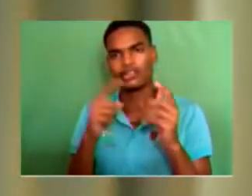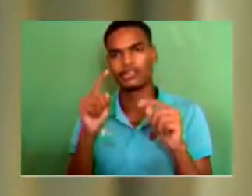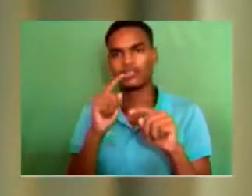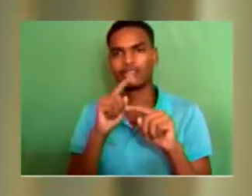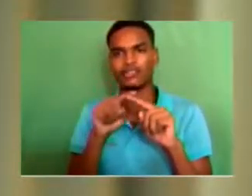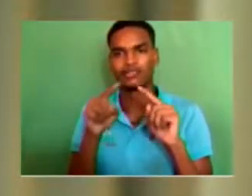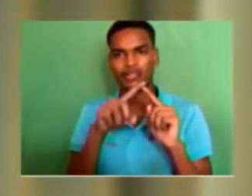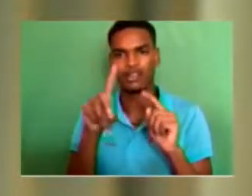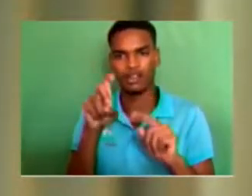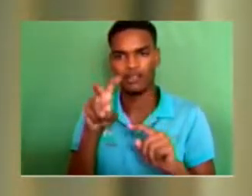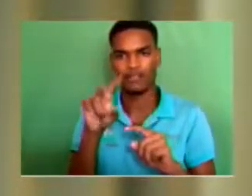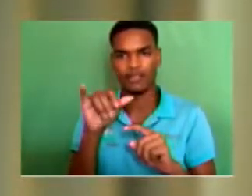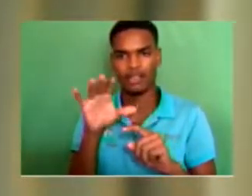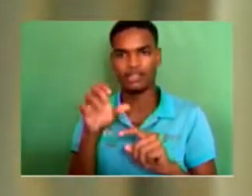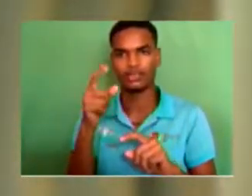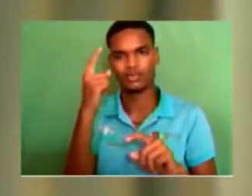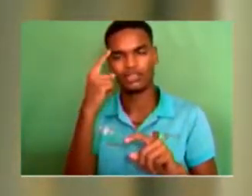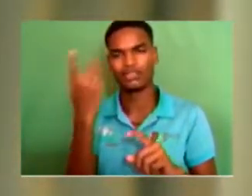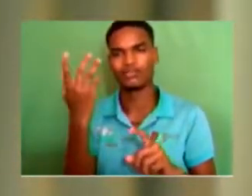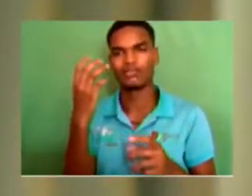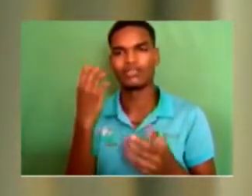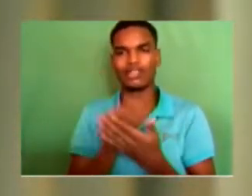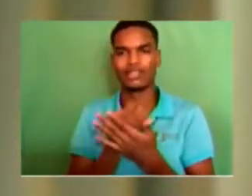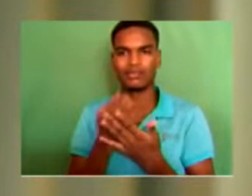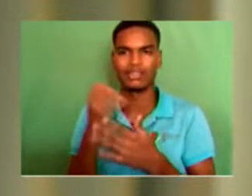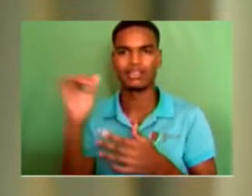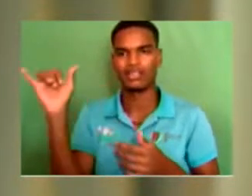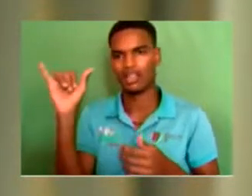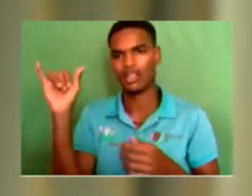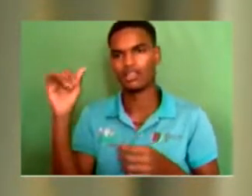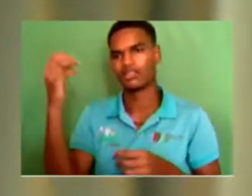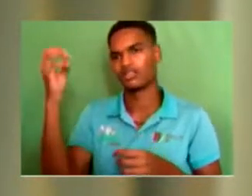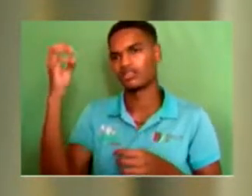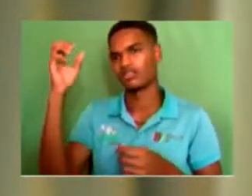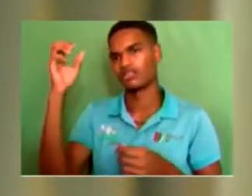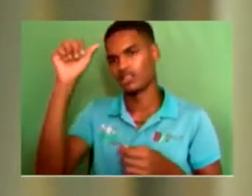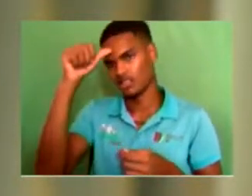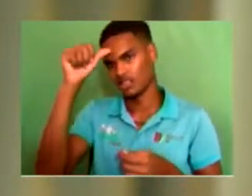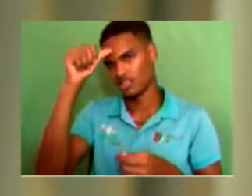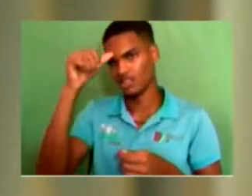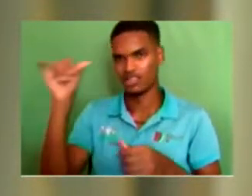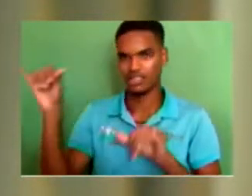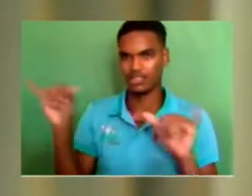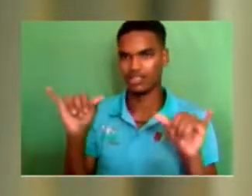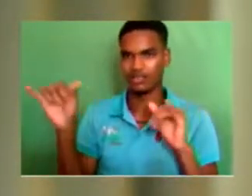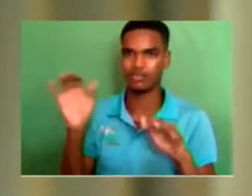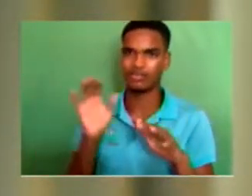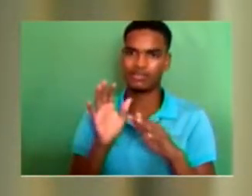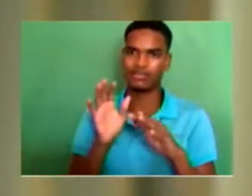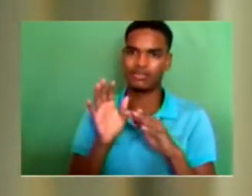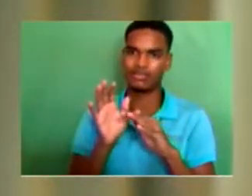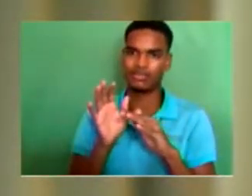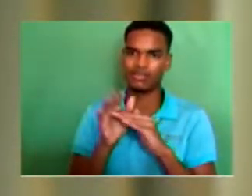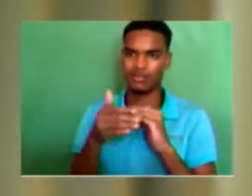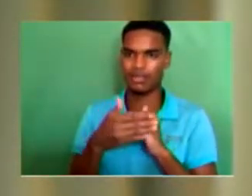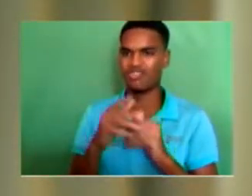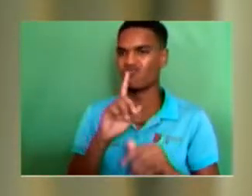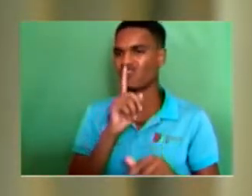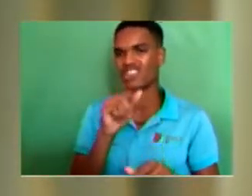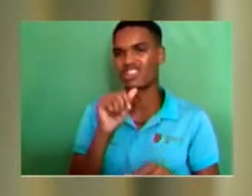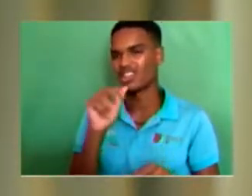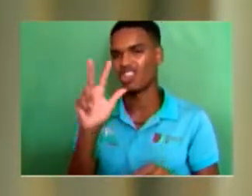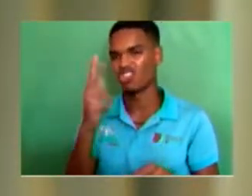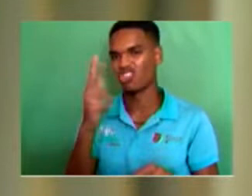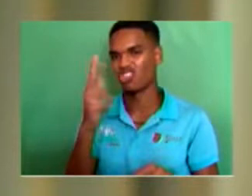economically, the parts of India would be similar to Jamaica to some degree, not really a third world country per se, but relatively